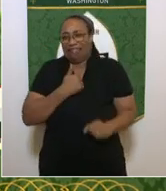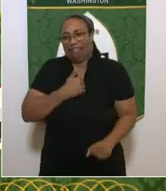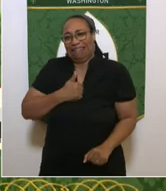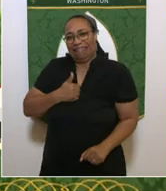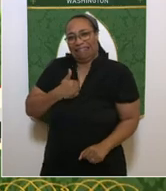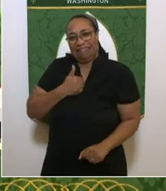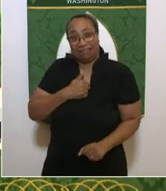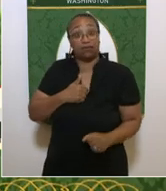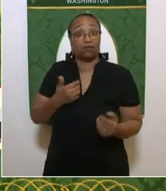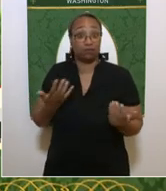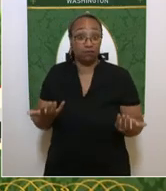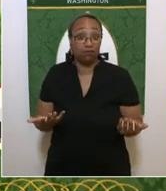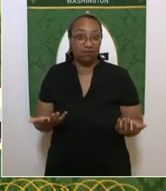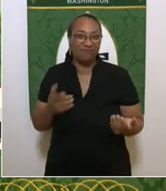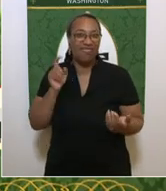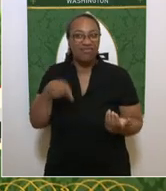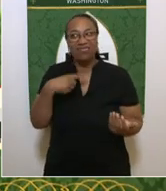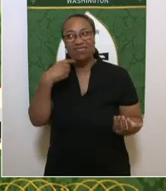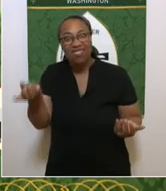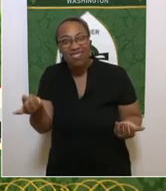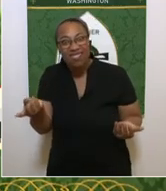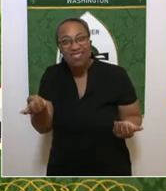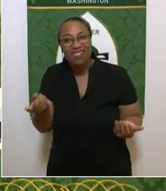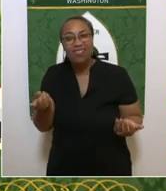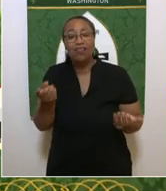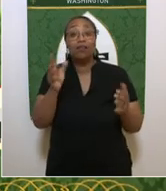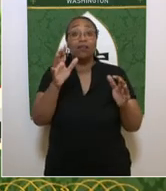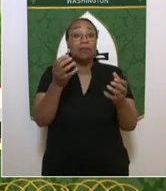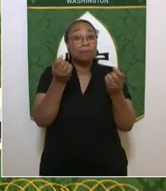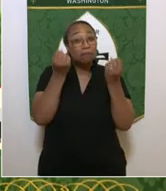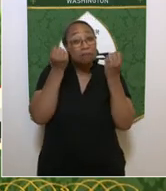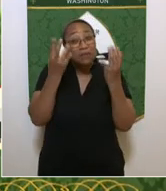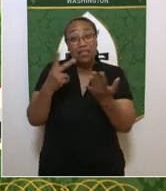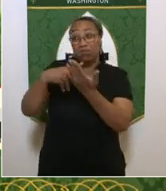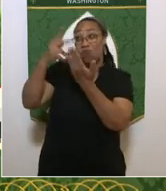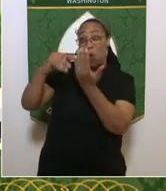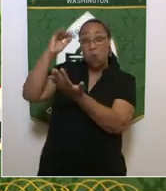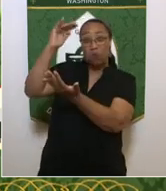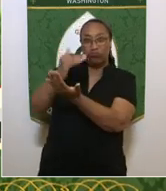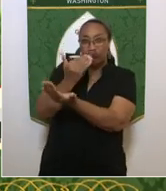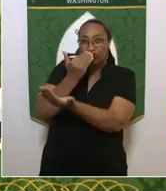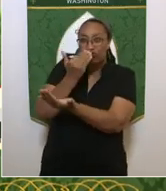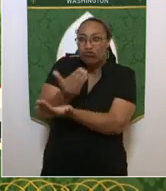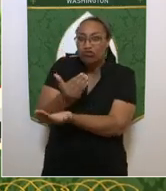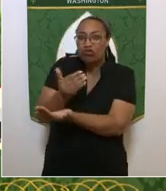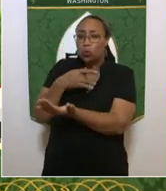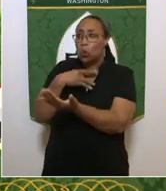a lot of really good programs that I've decided because of my experience